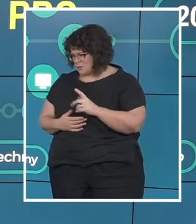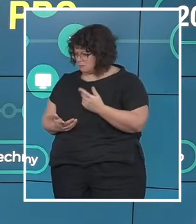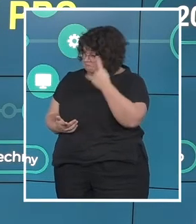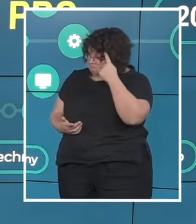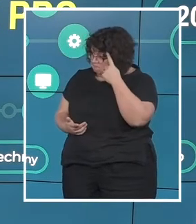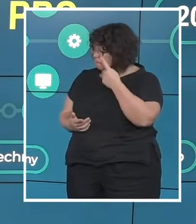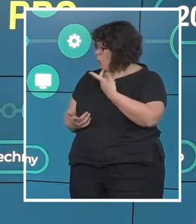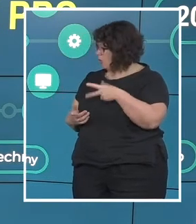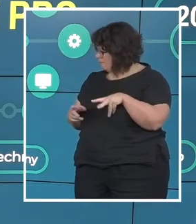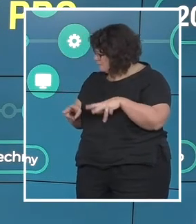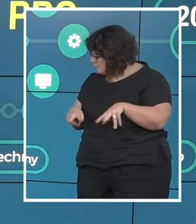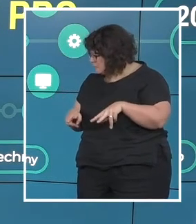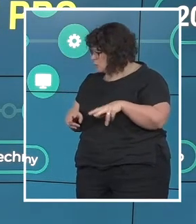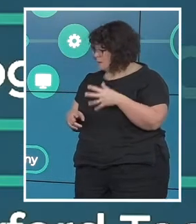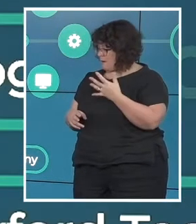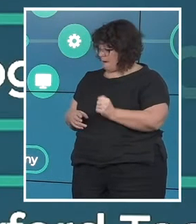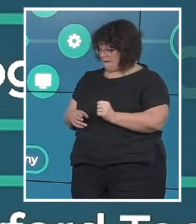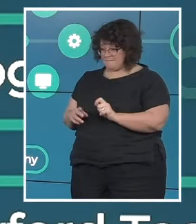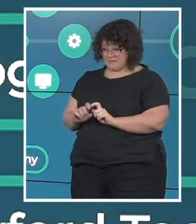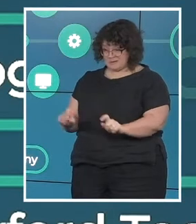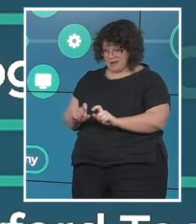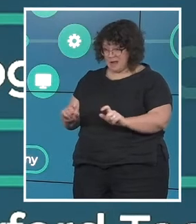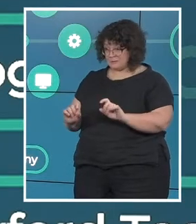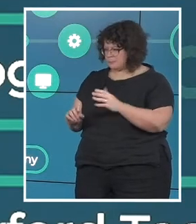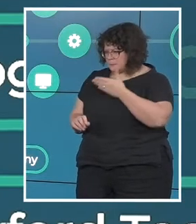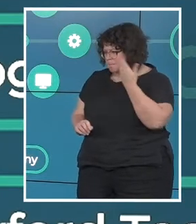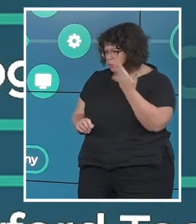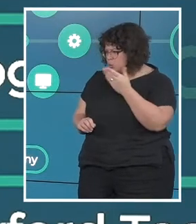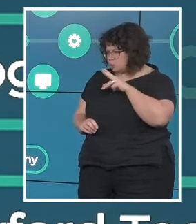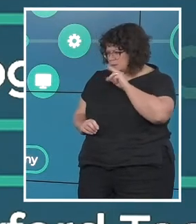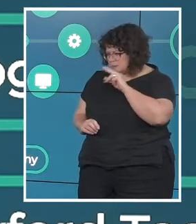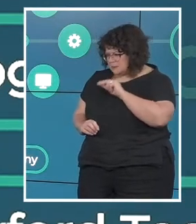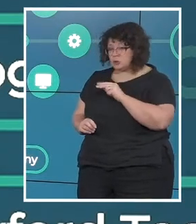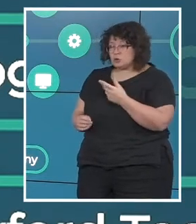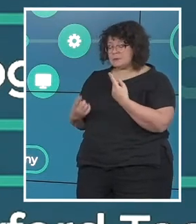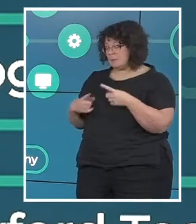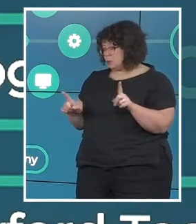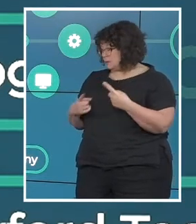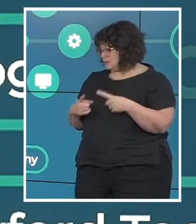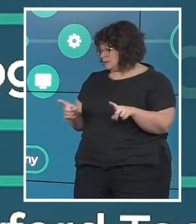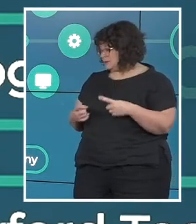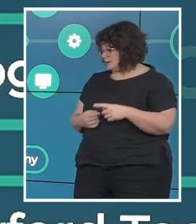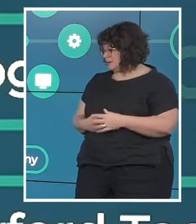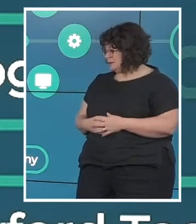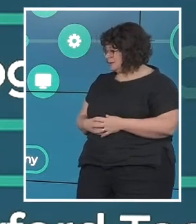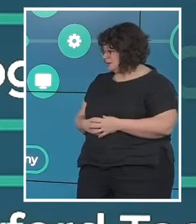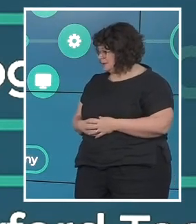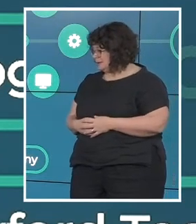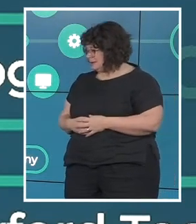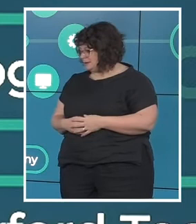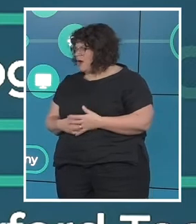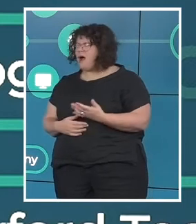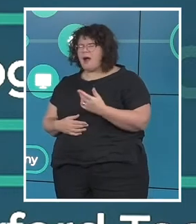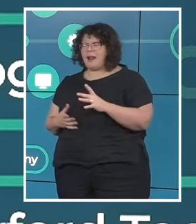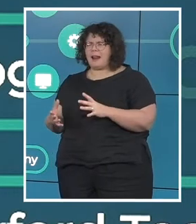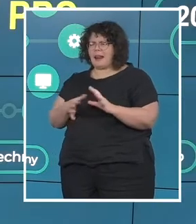So I guess maybe about the audio described use on videos. Is it always necessary to have a